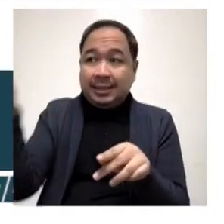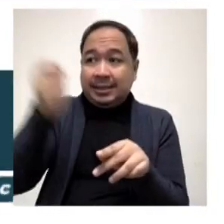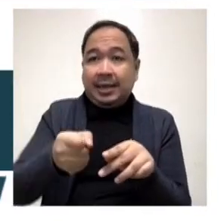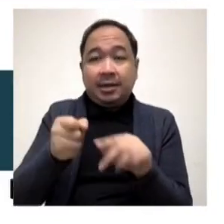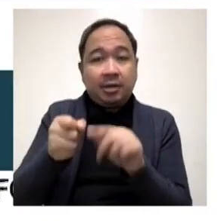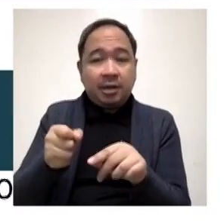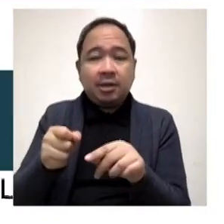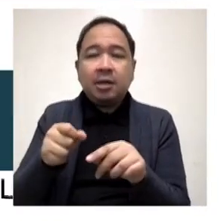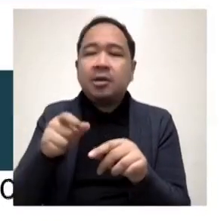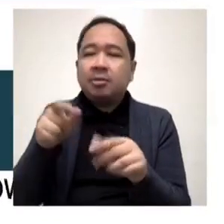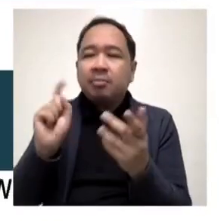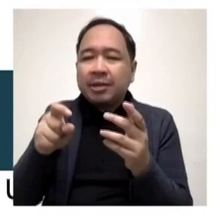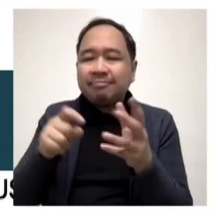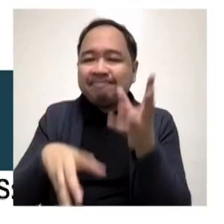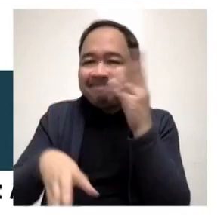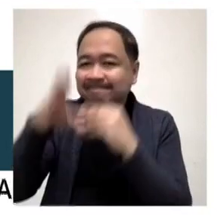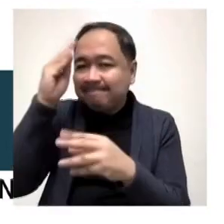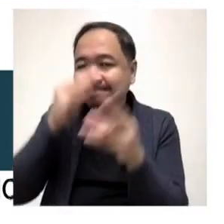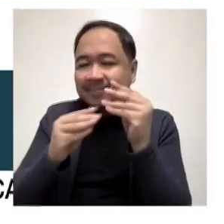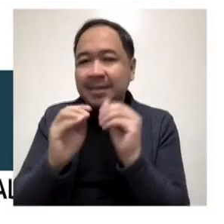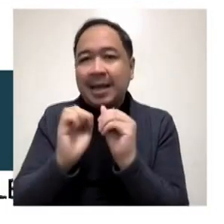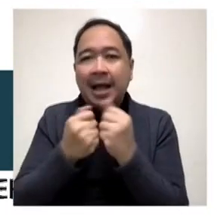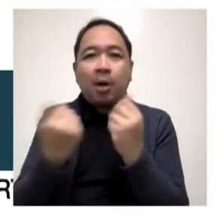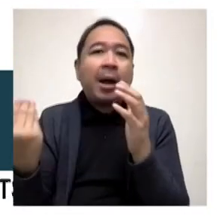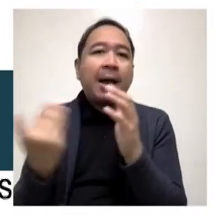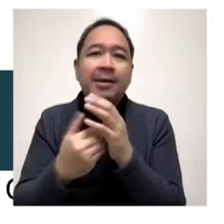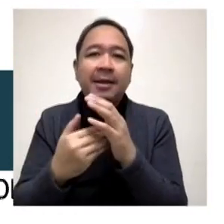go back to normal life. Yes, they have